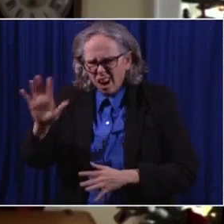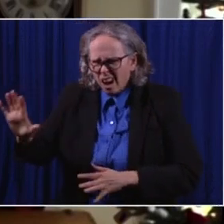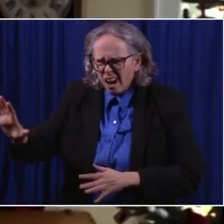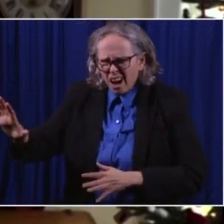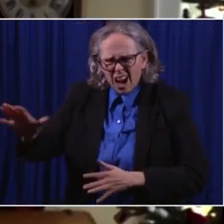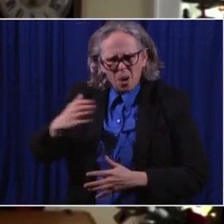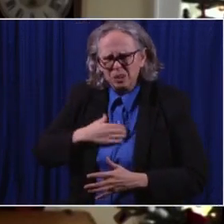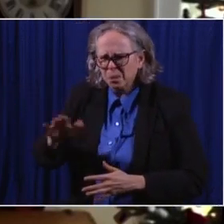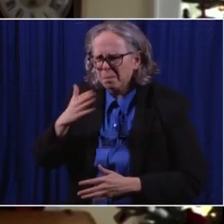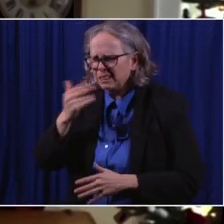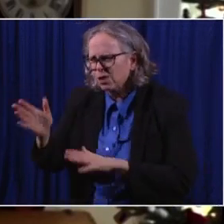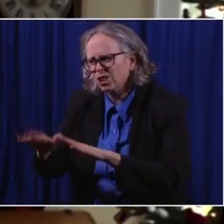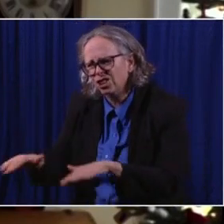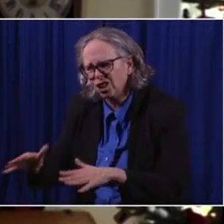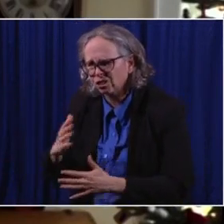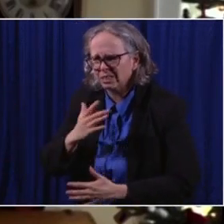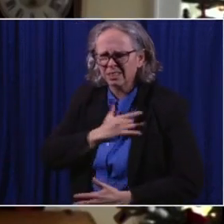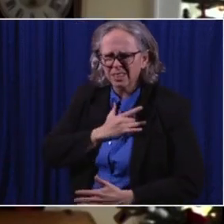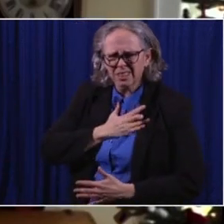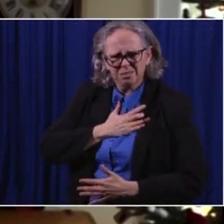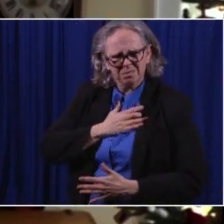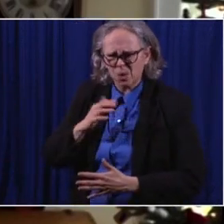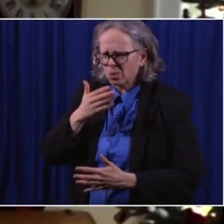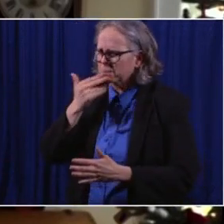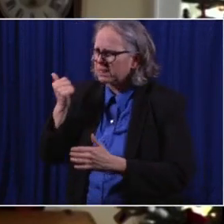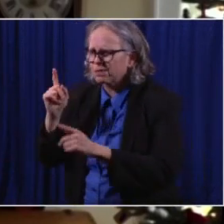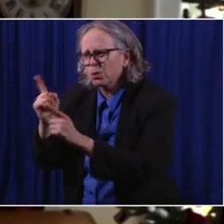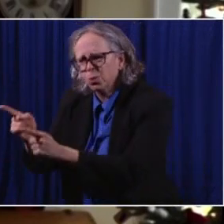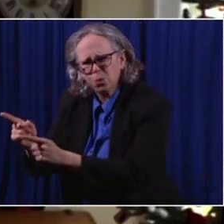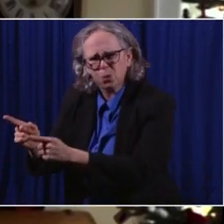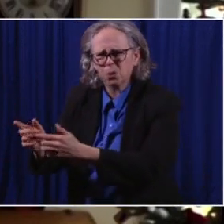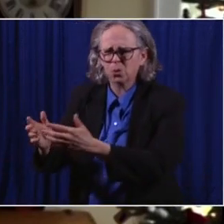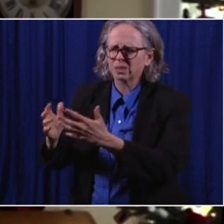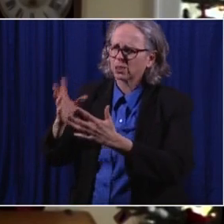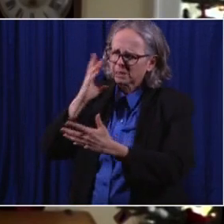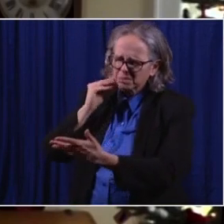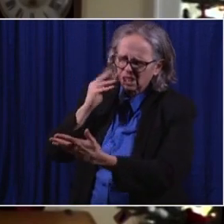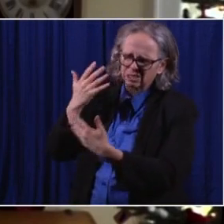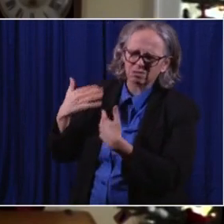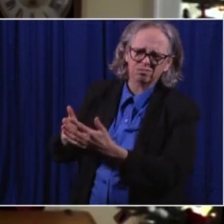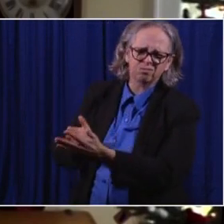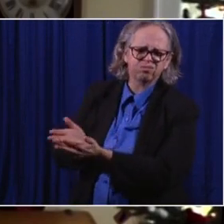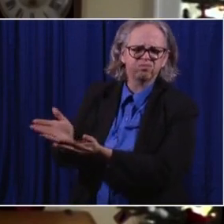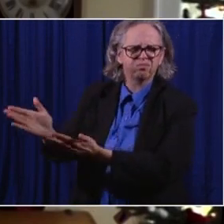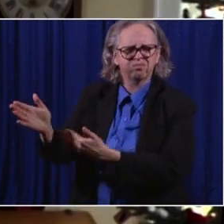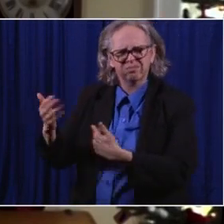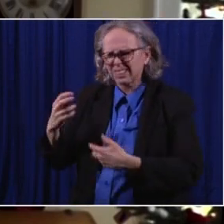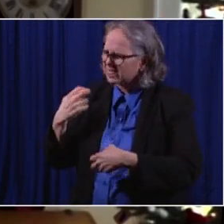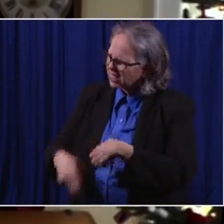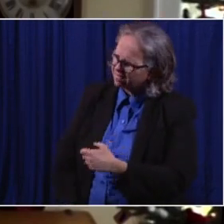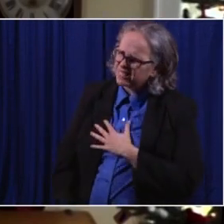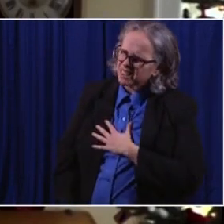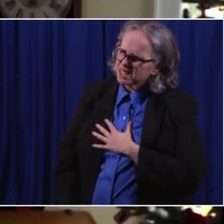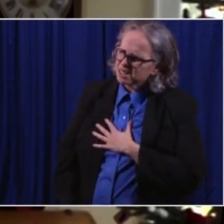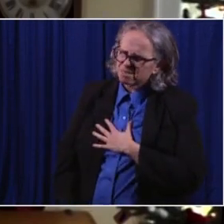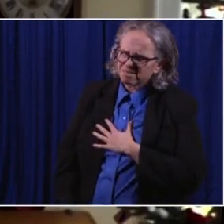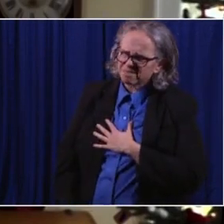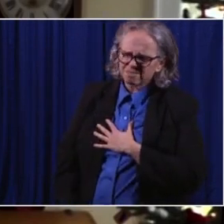best. You've been through quite a bit. That's very tough. Thank you for